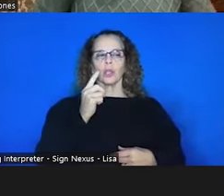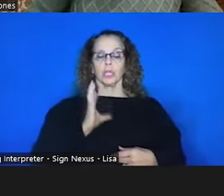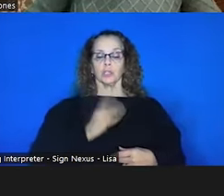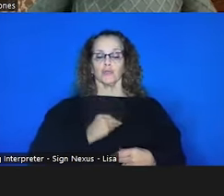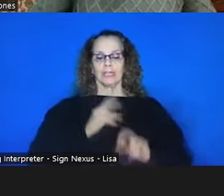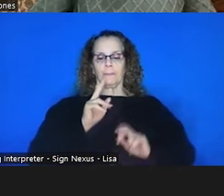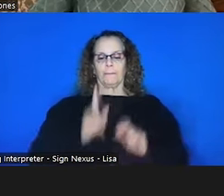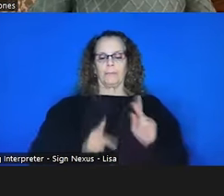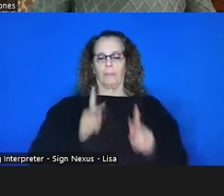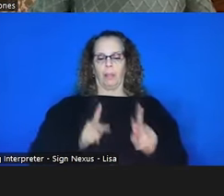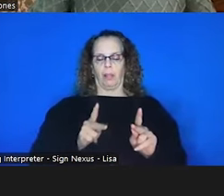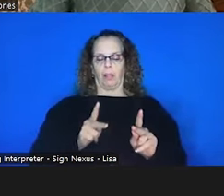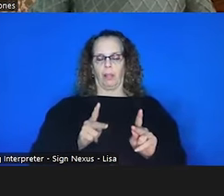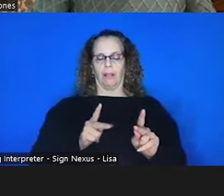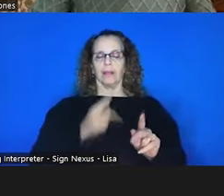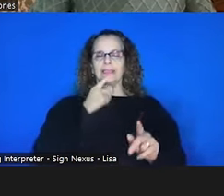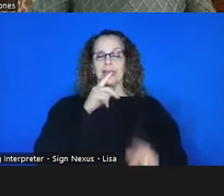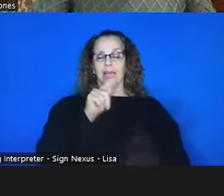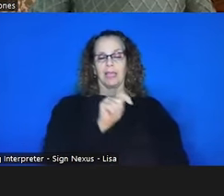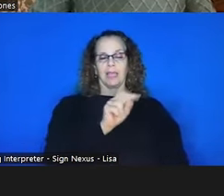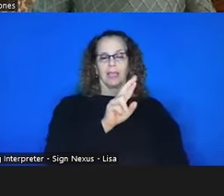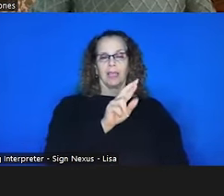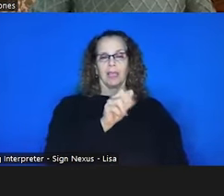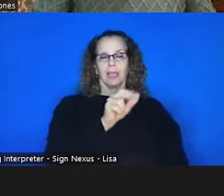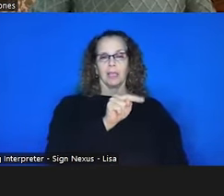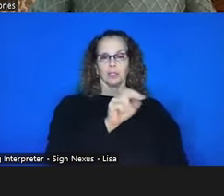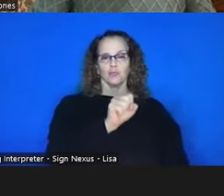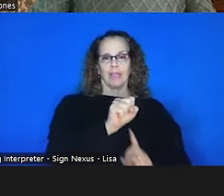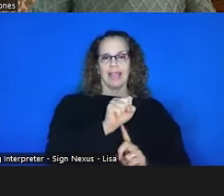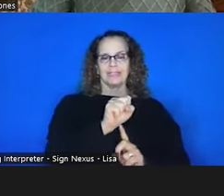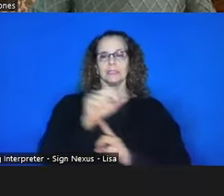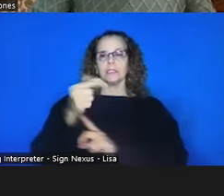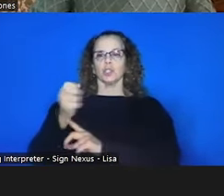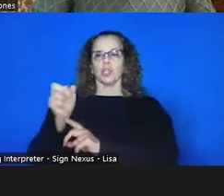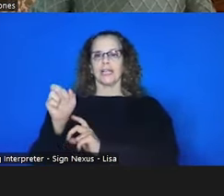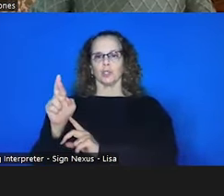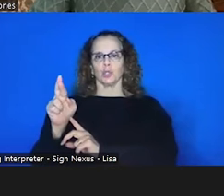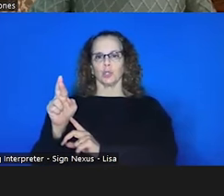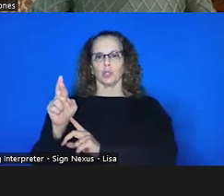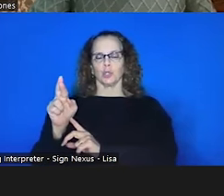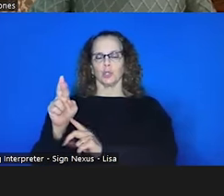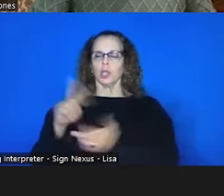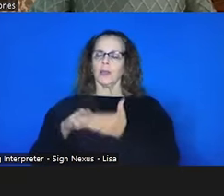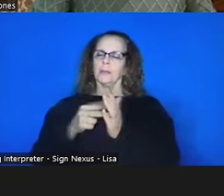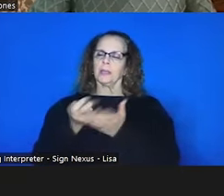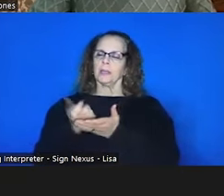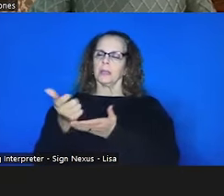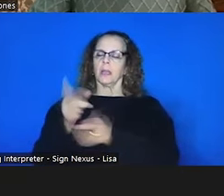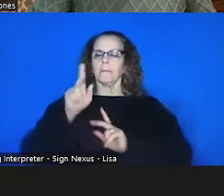when you remove the people, you dehumanize individuals. And it sort of makes me think back